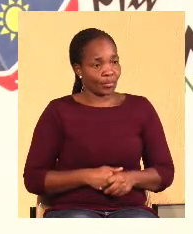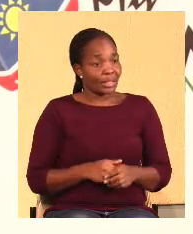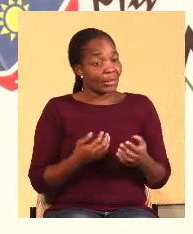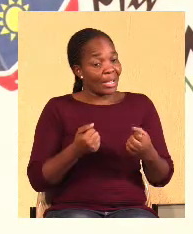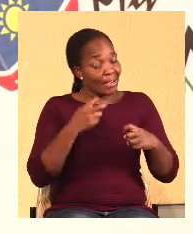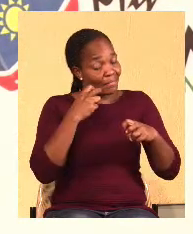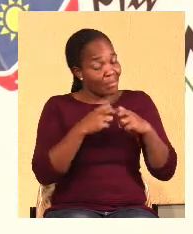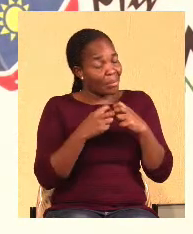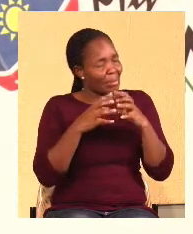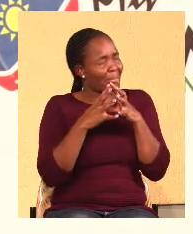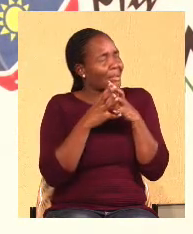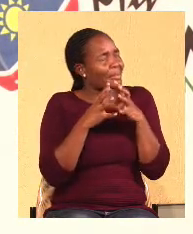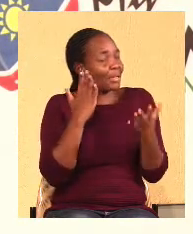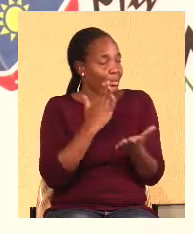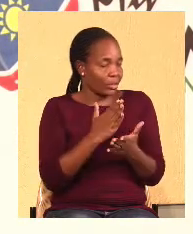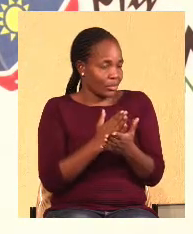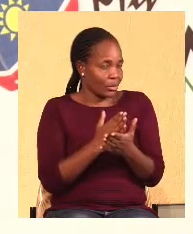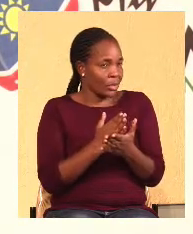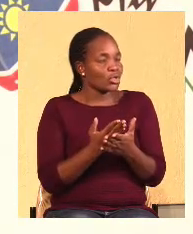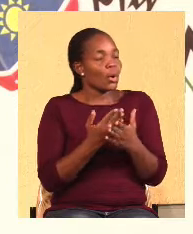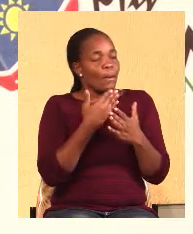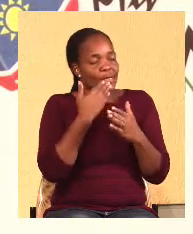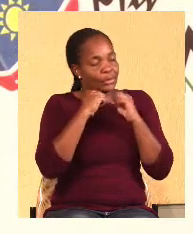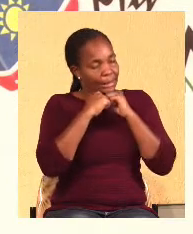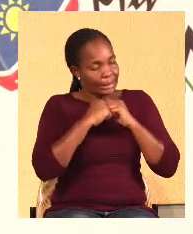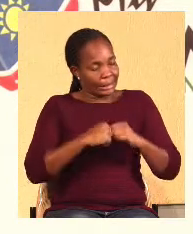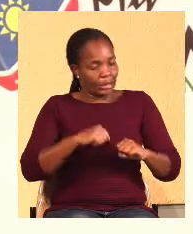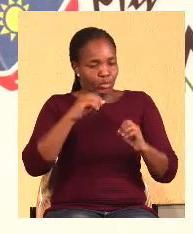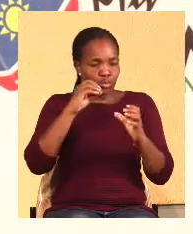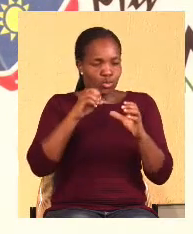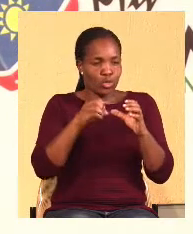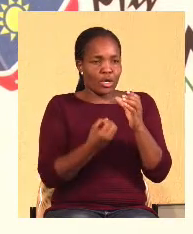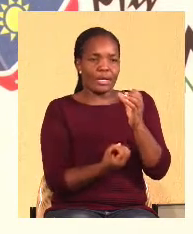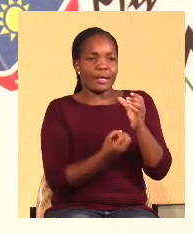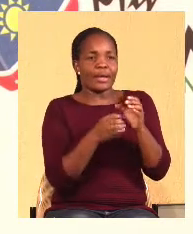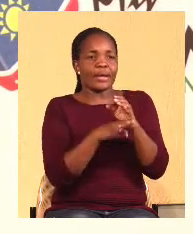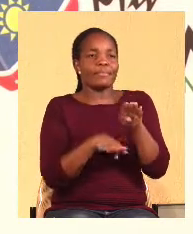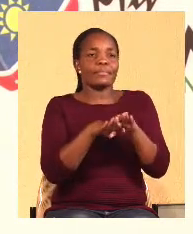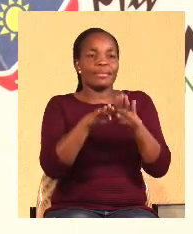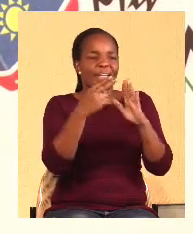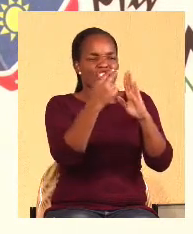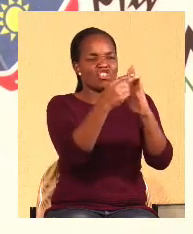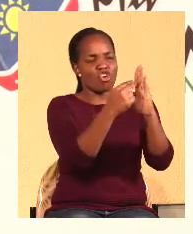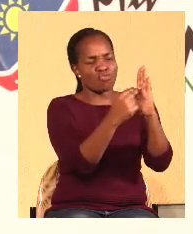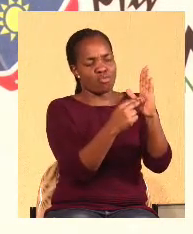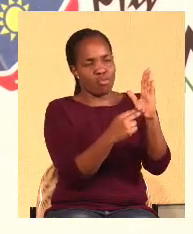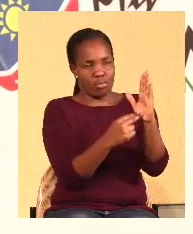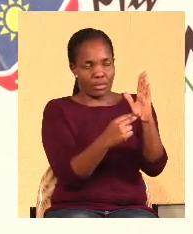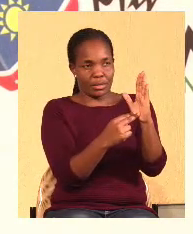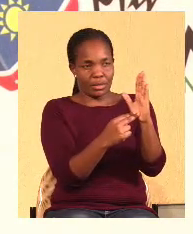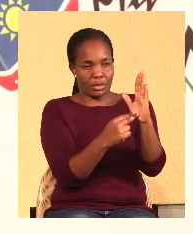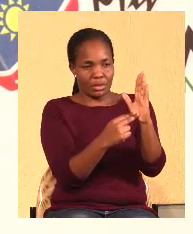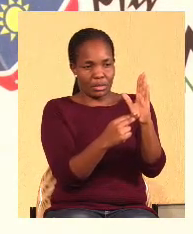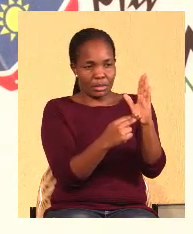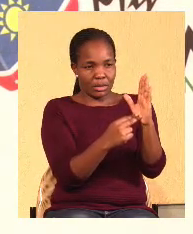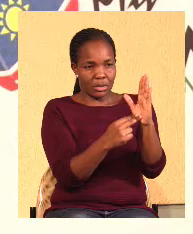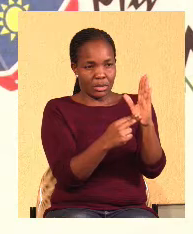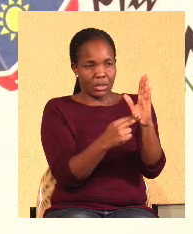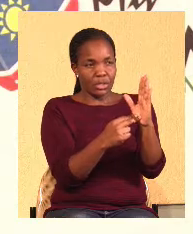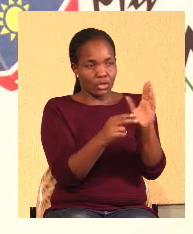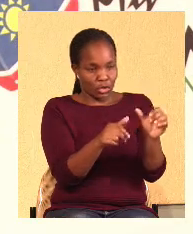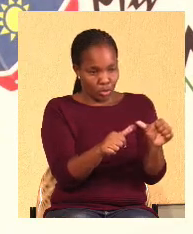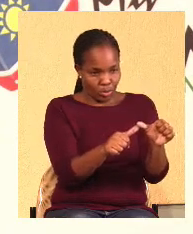critical situation, we have to put certain measures in place. And we have identified certain areas that need to be controlled. Sale of liquor